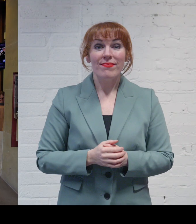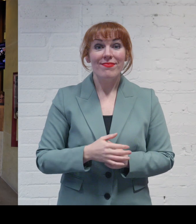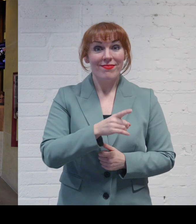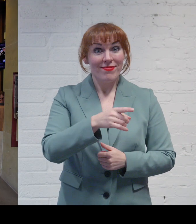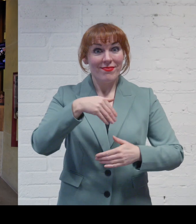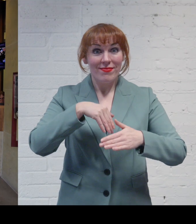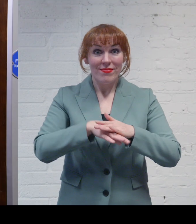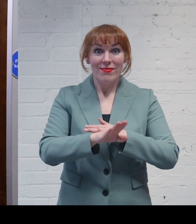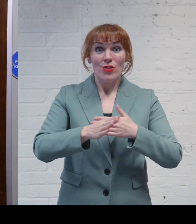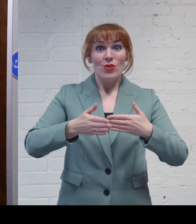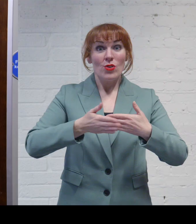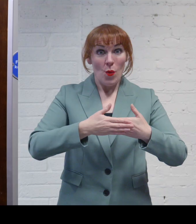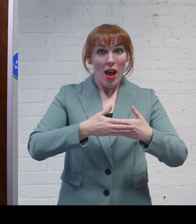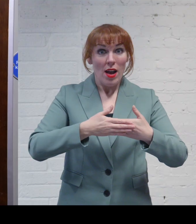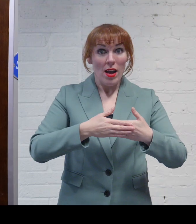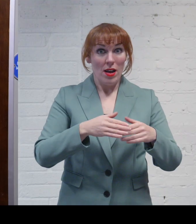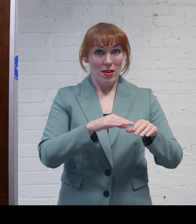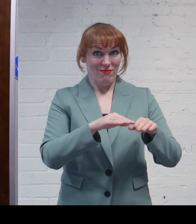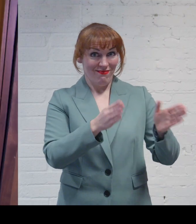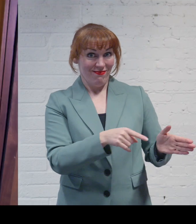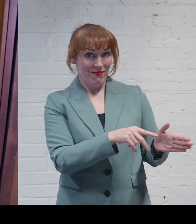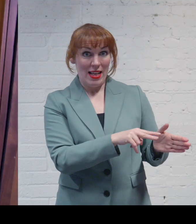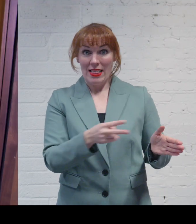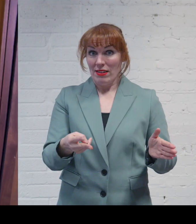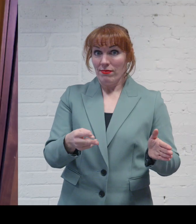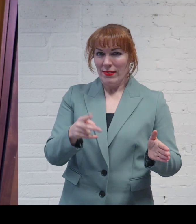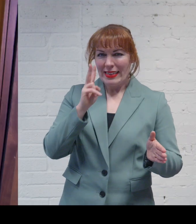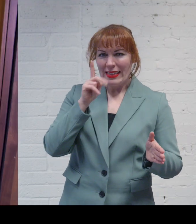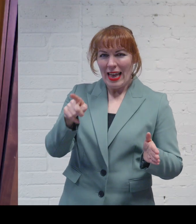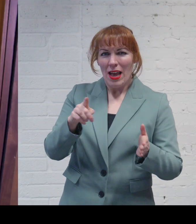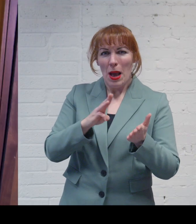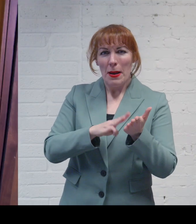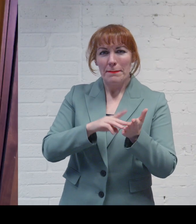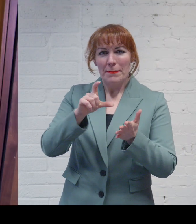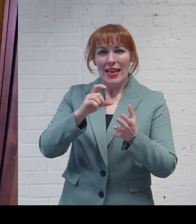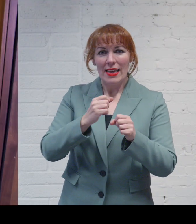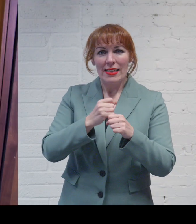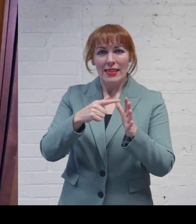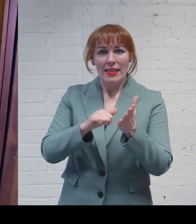If you go through the doorway next to the box office, you will come to the McGrath Suite.